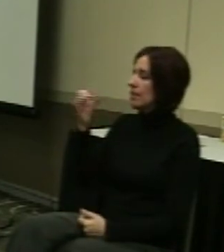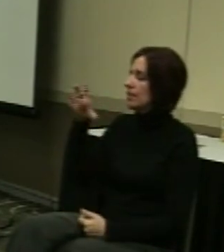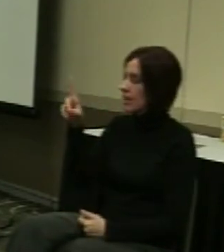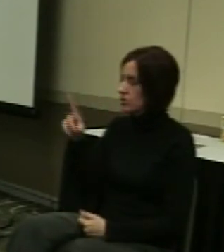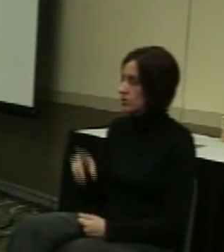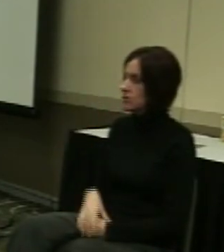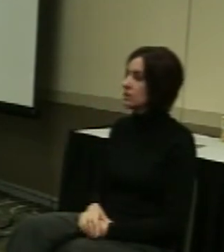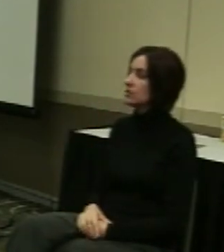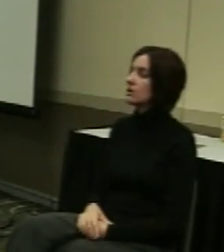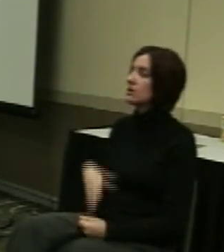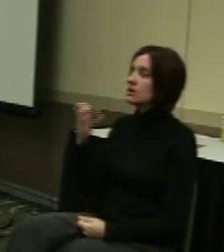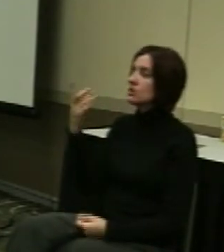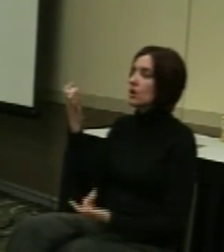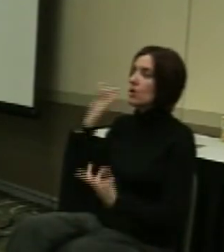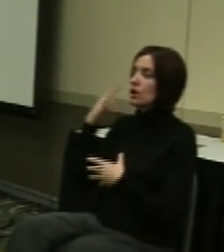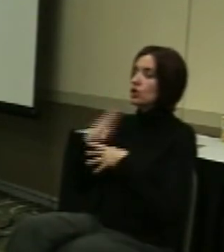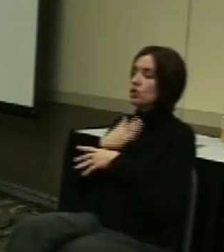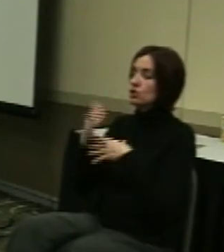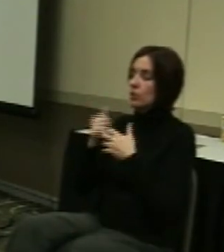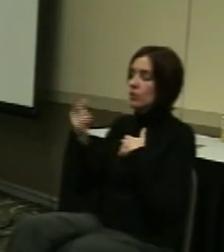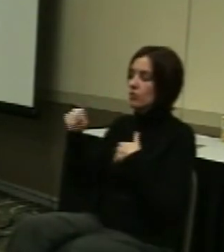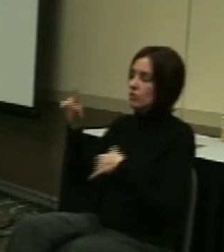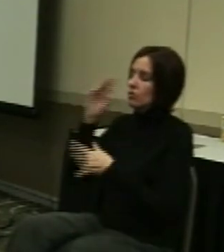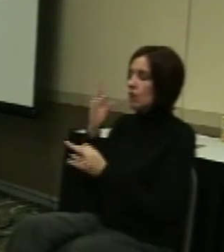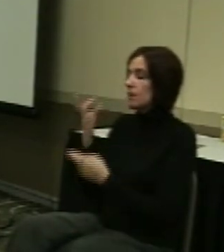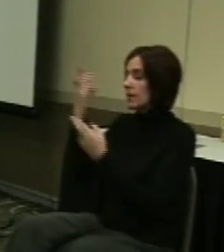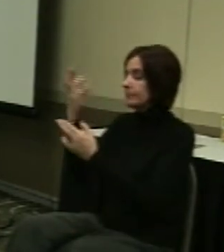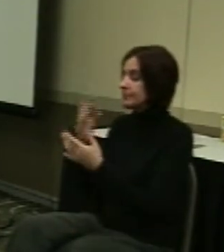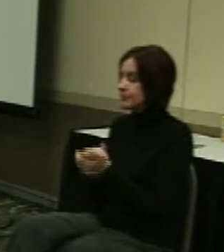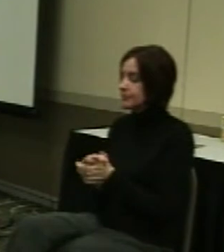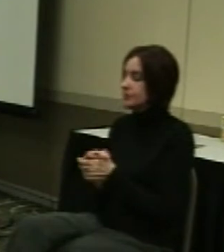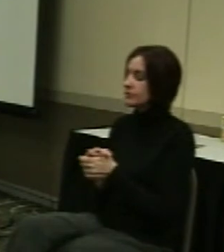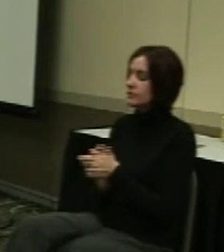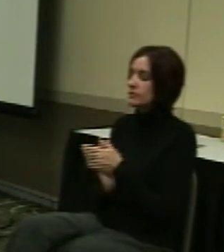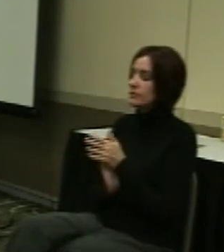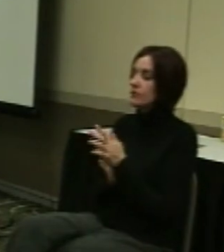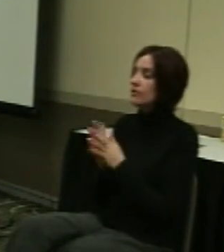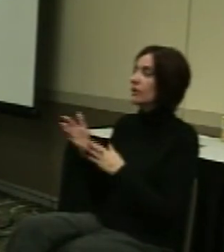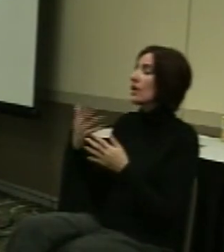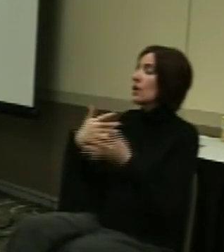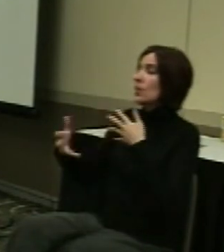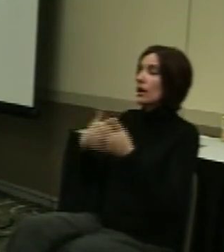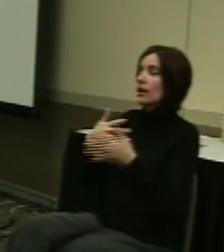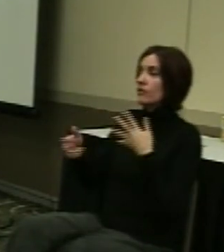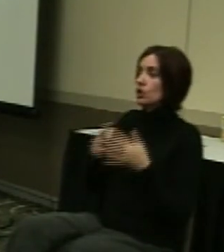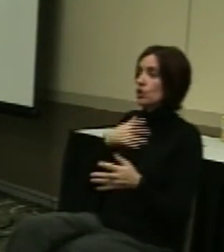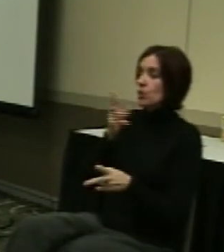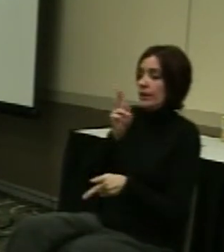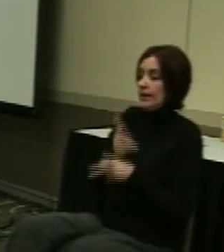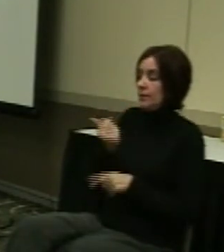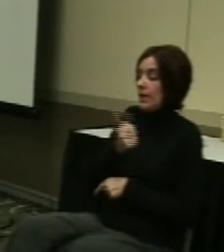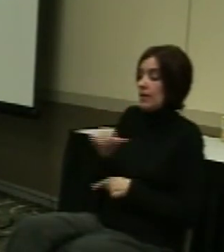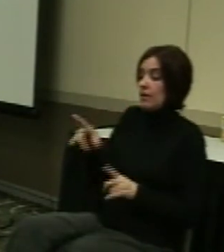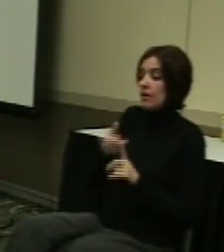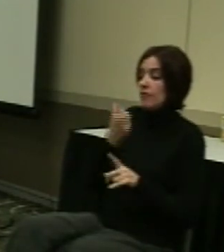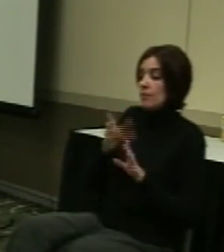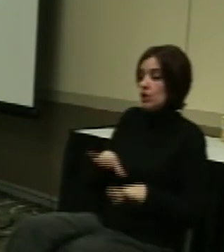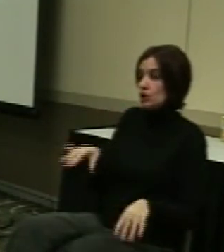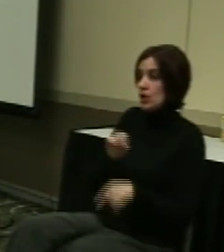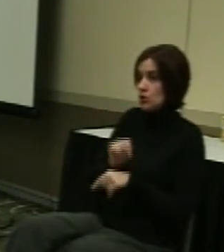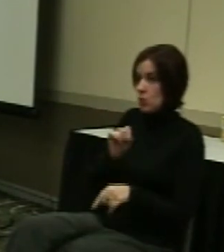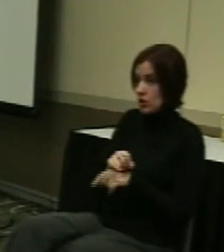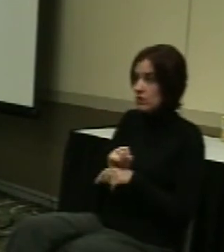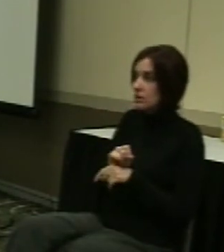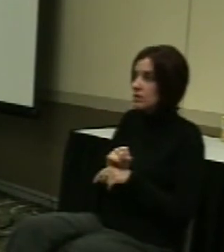that, or share with you, or even recommend to you, that whenever you're keeping anything from a child's work,